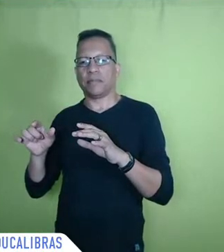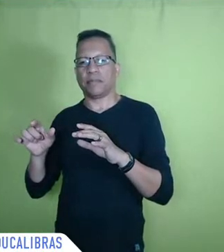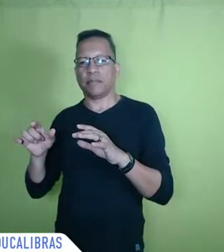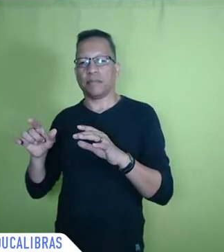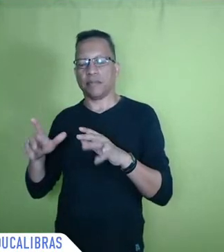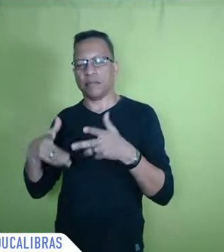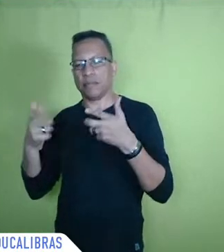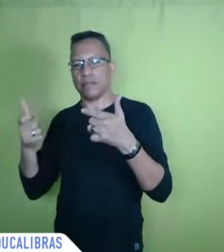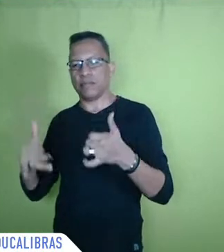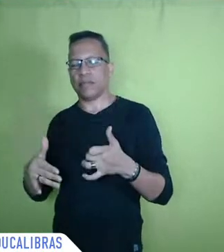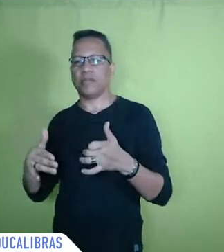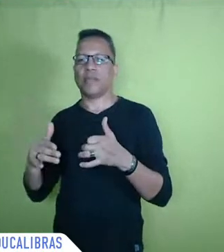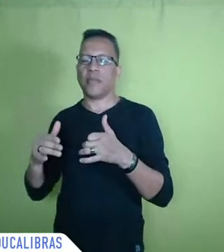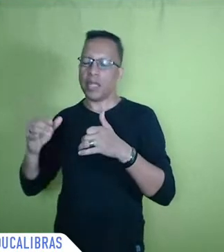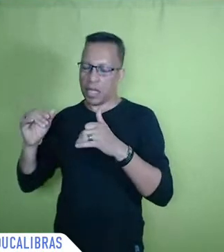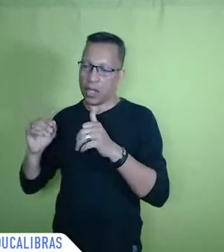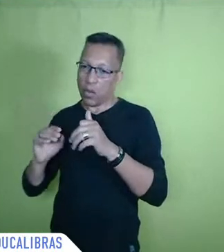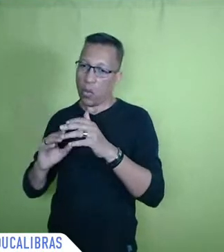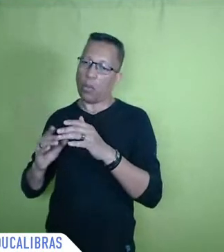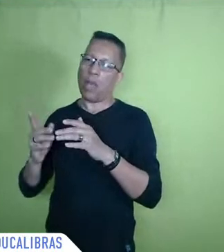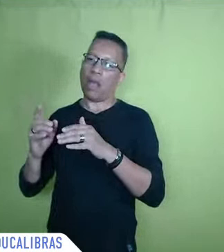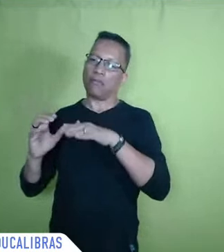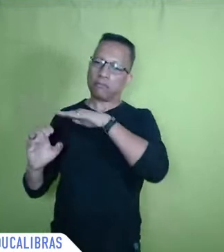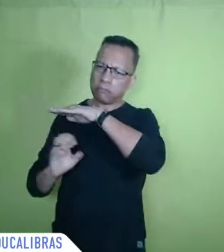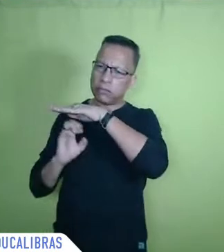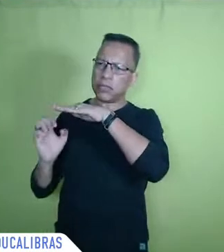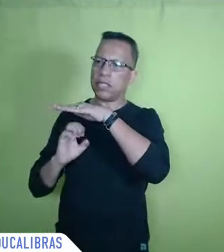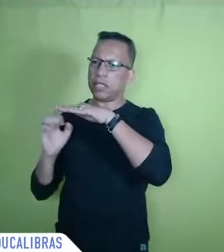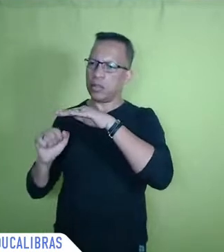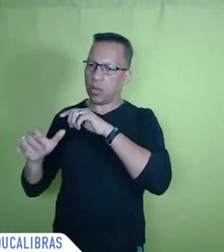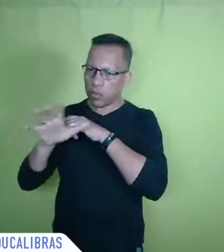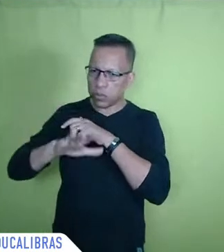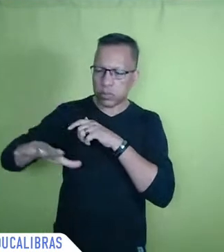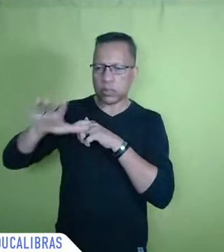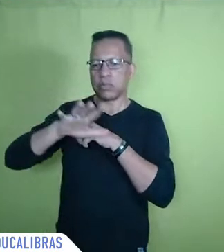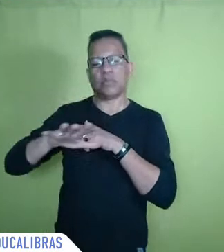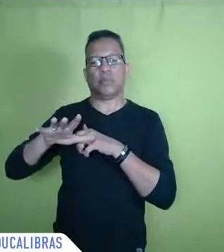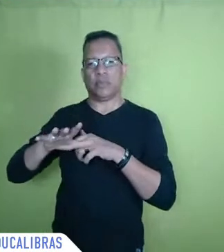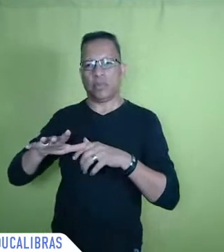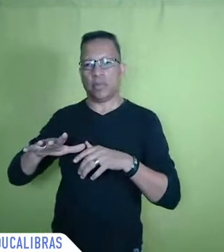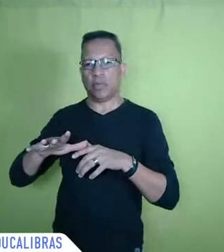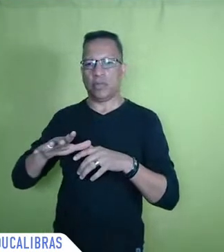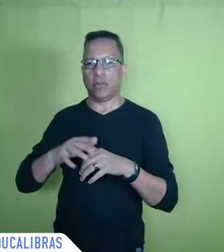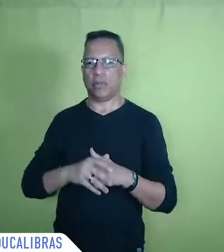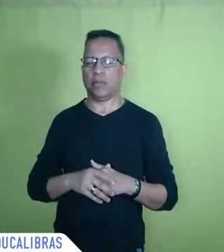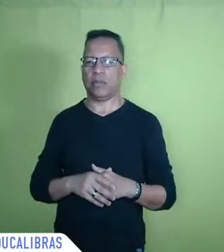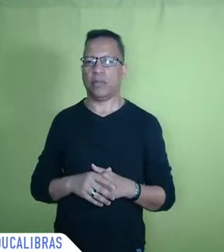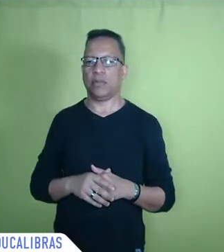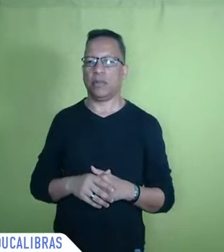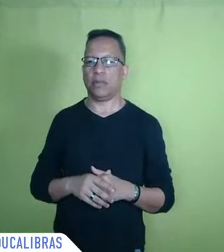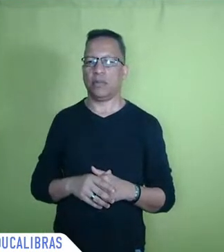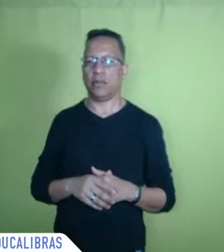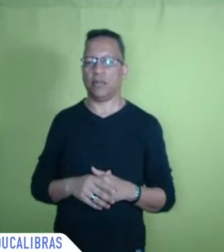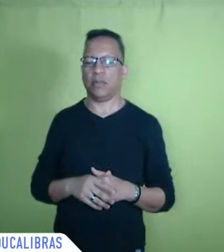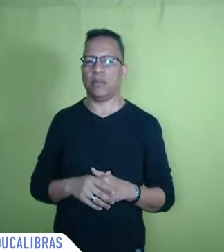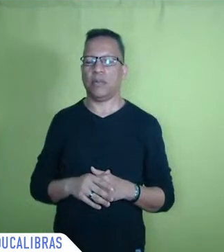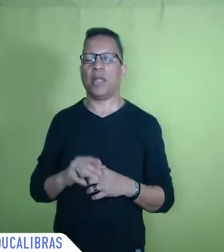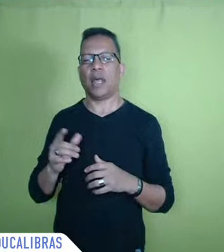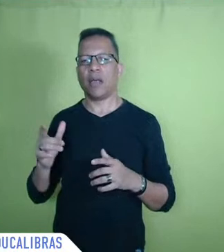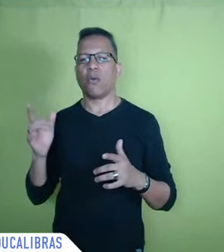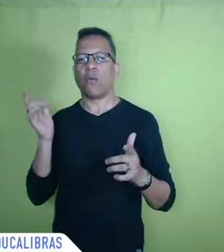stability. As you said, you have a business, an environment, an